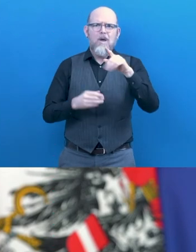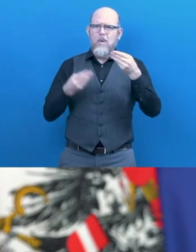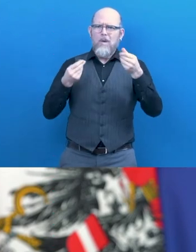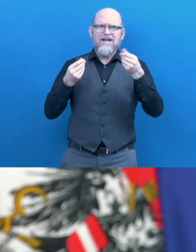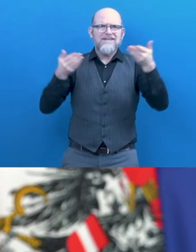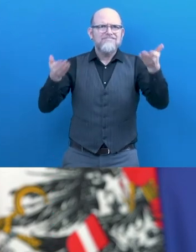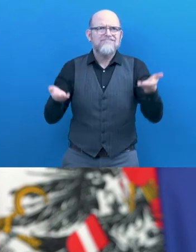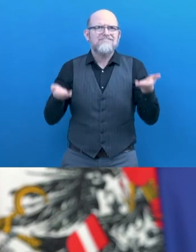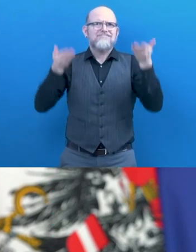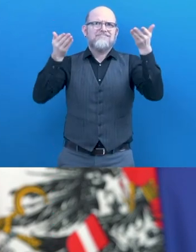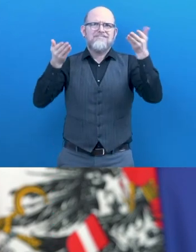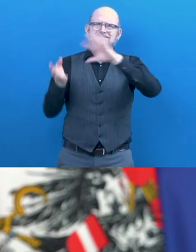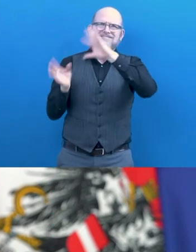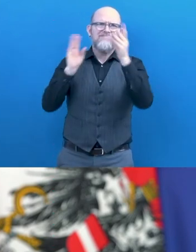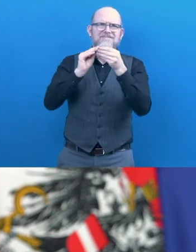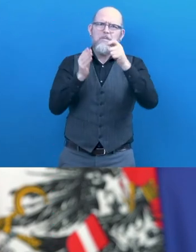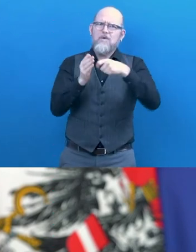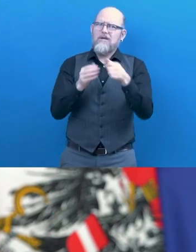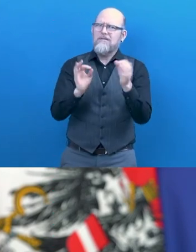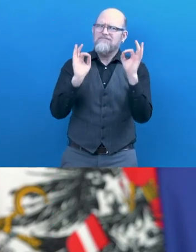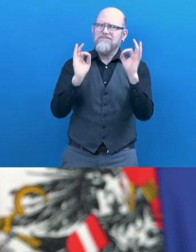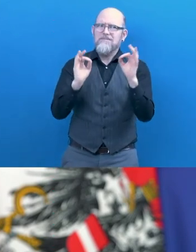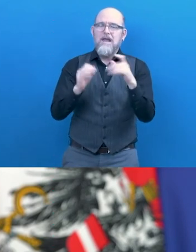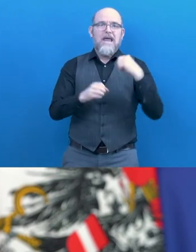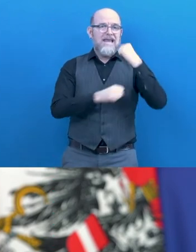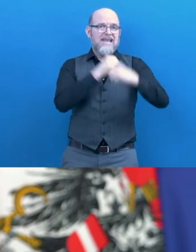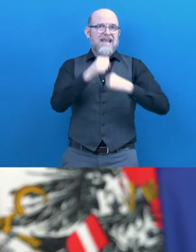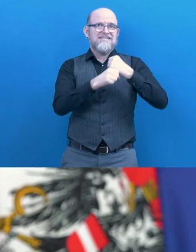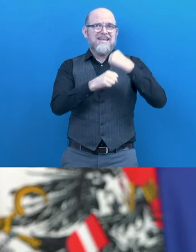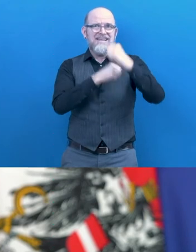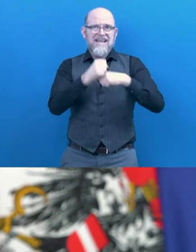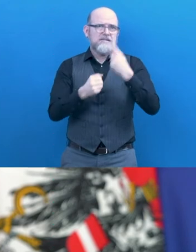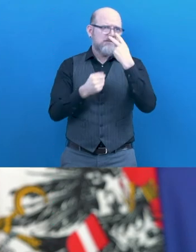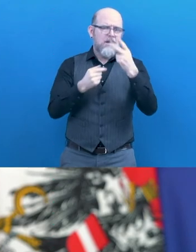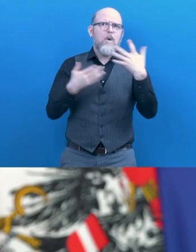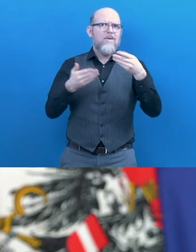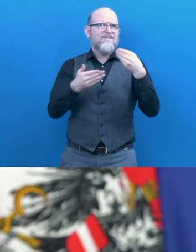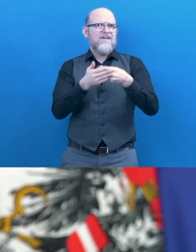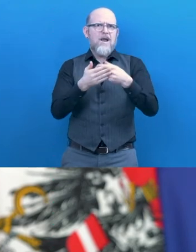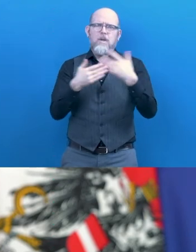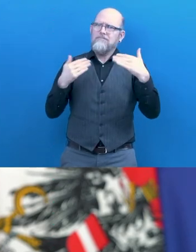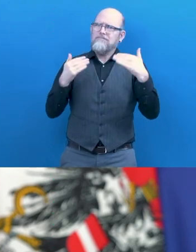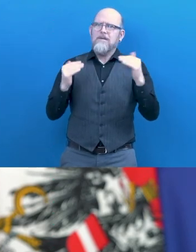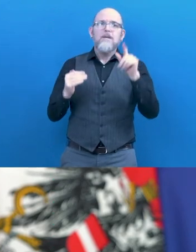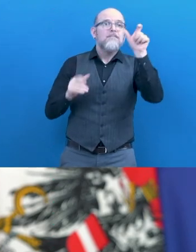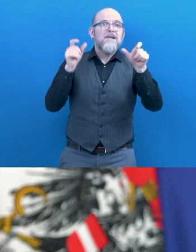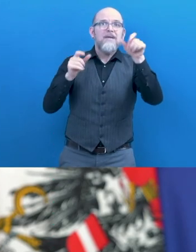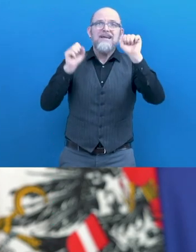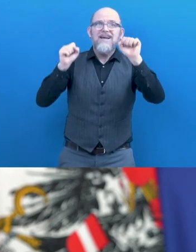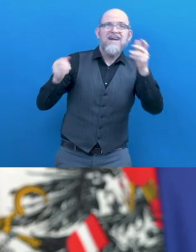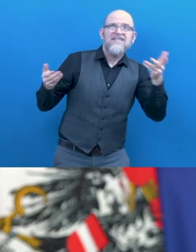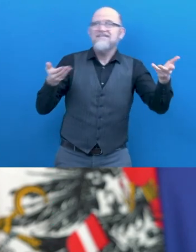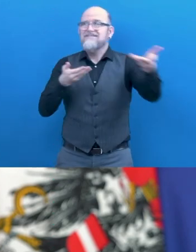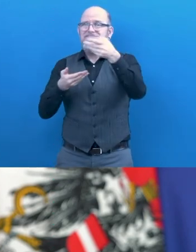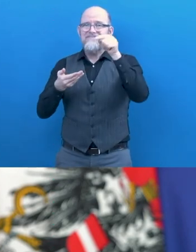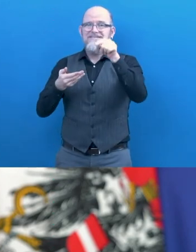quality of projects and activities presented. Every year, the conference has created high added value, as it